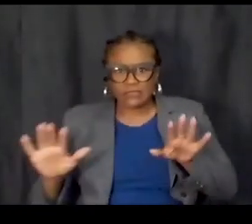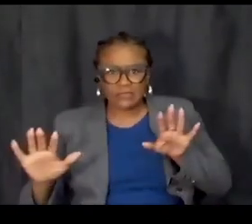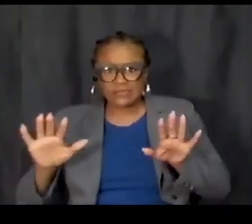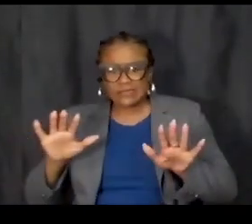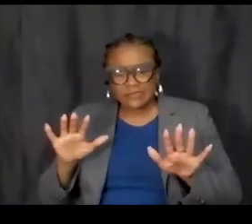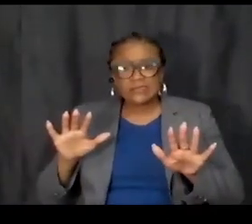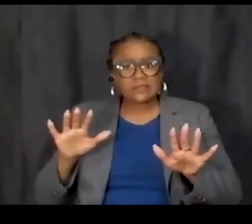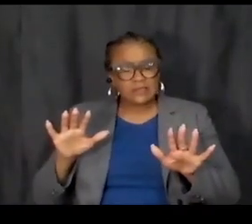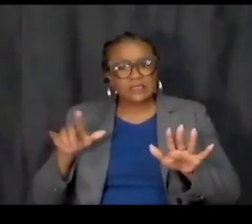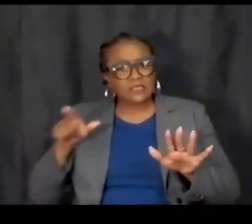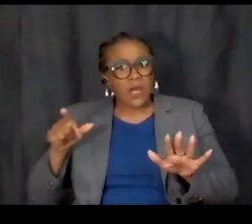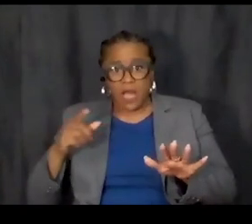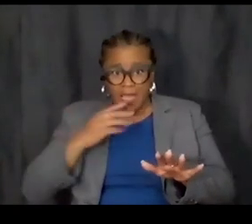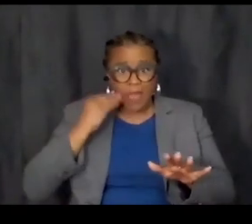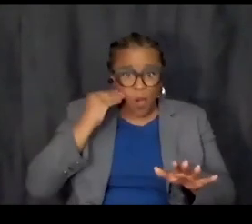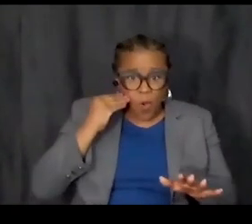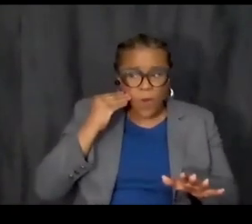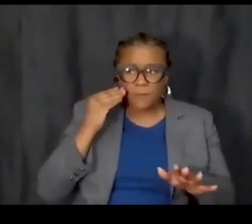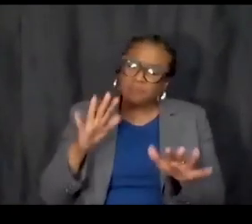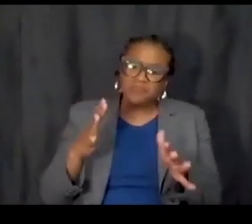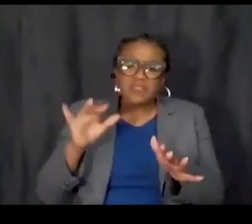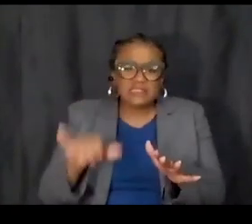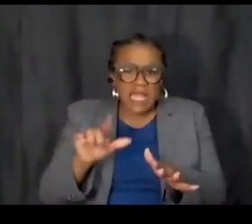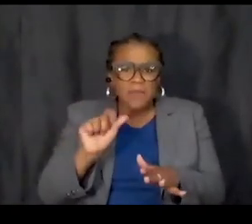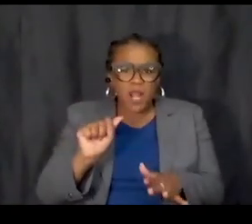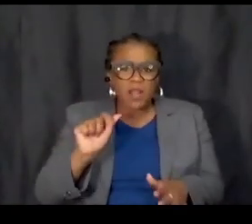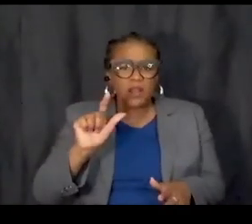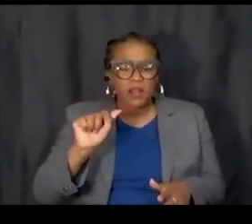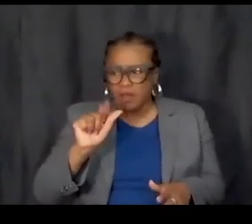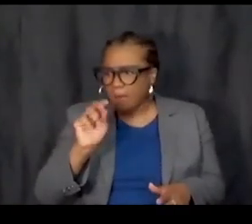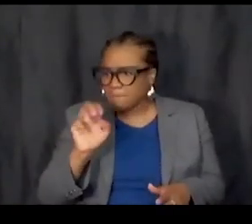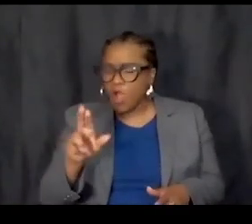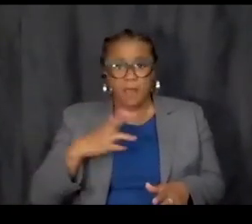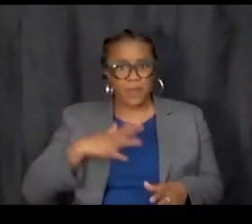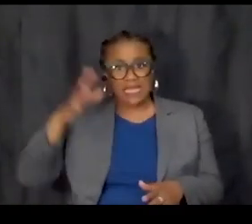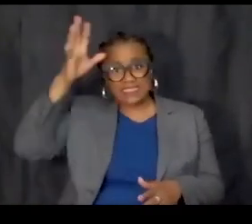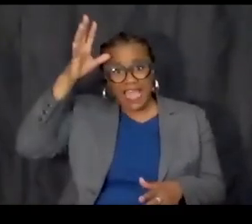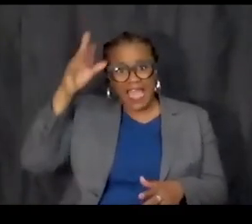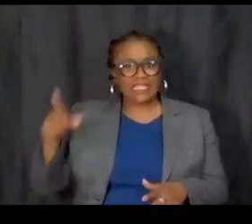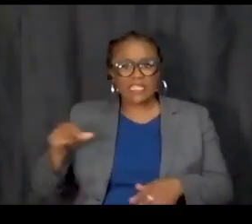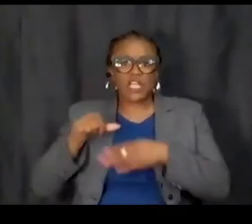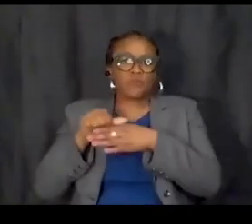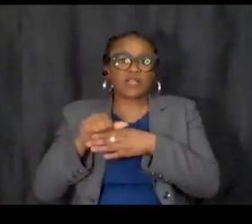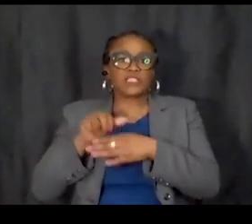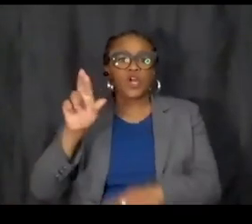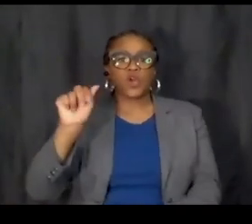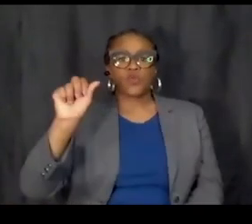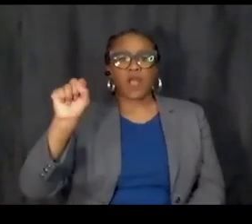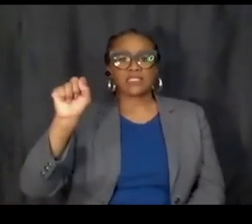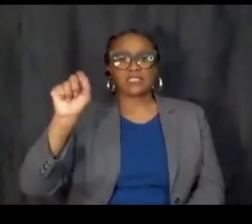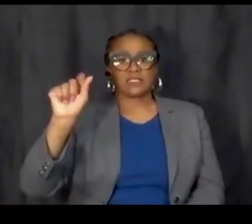Because at home, I think similar to Lamar, like my dad had a, you know, he was like practicing Rastafarianism. I think I